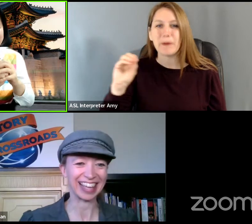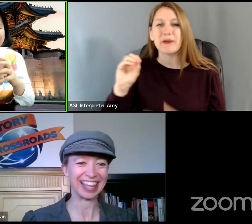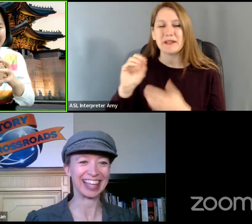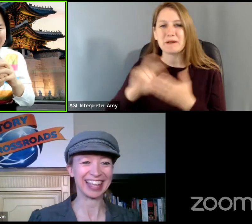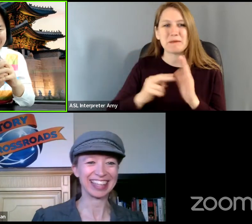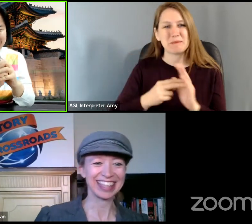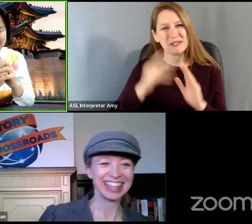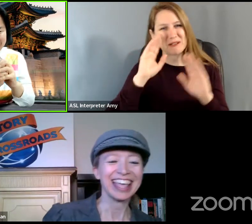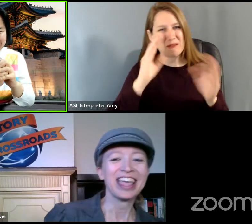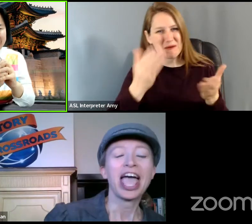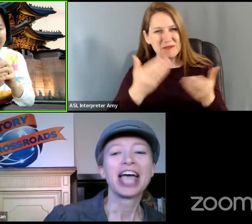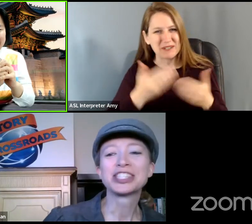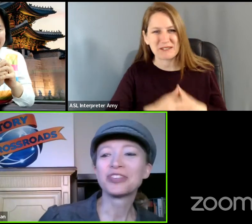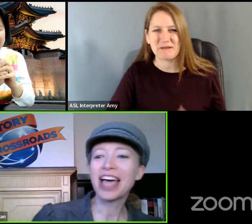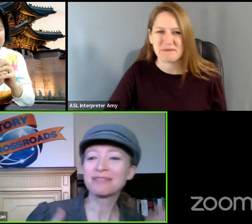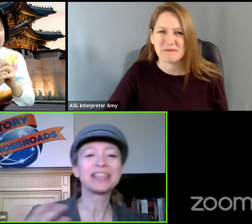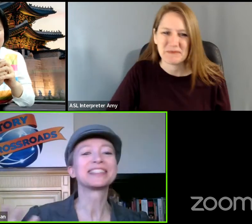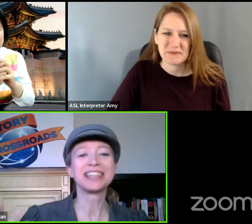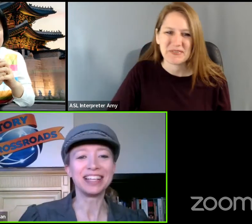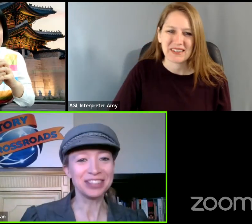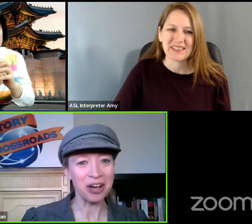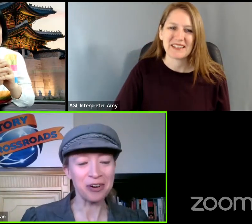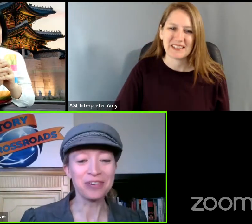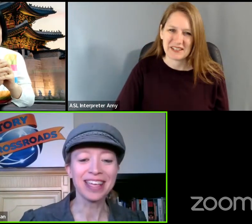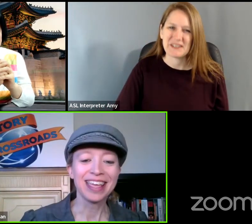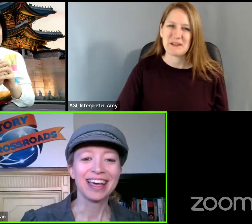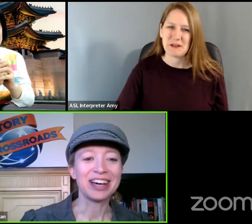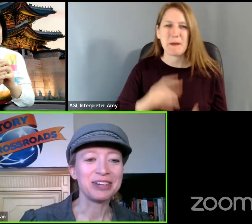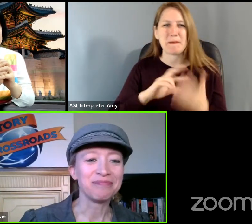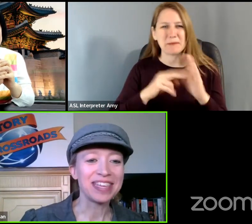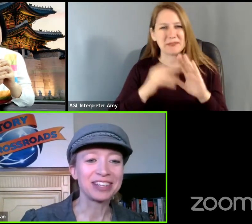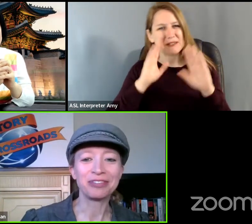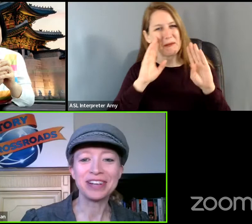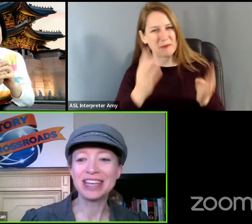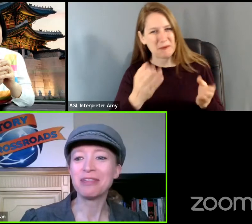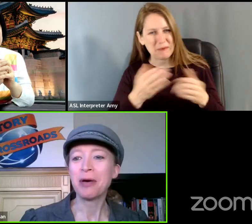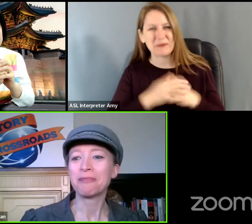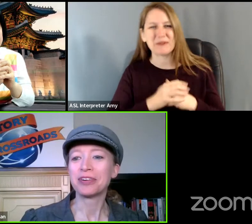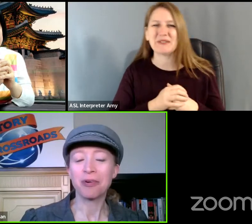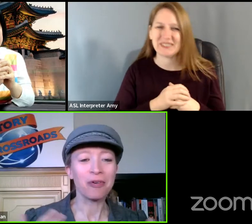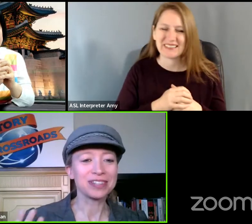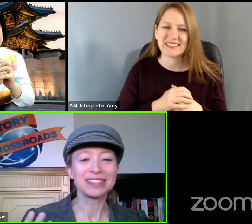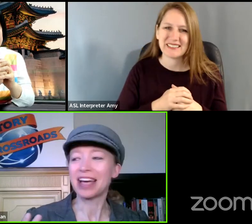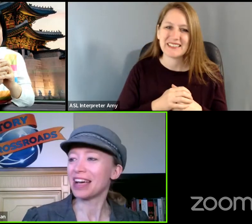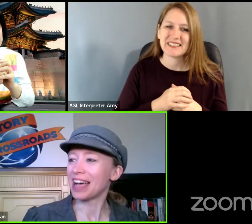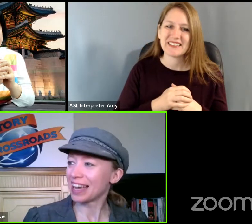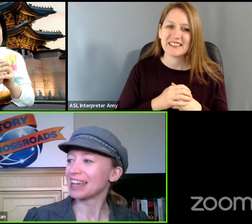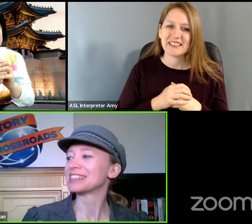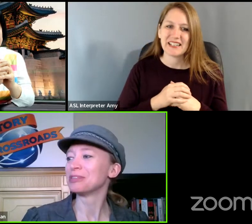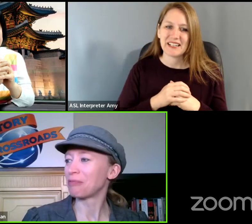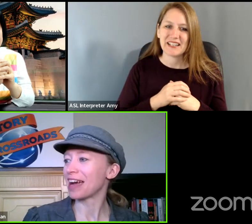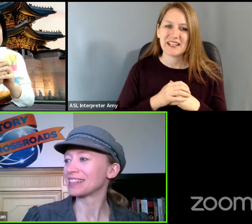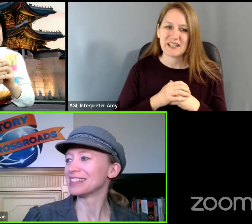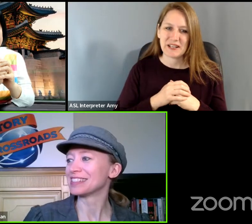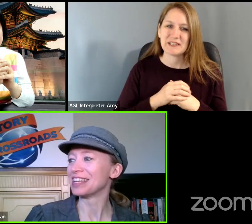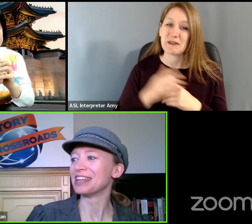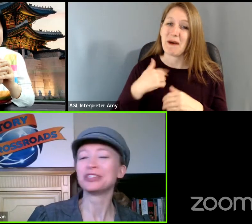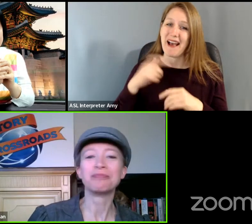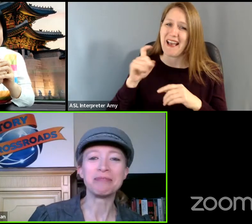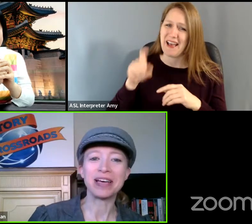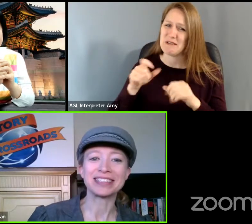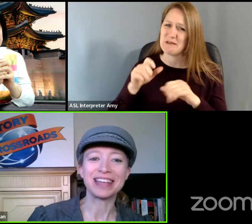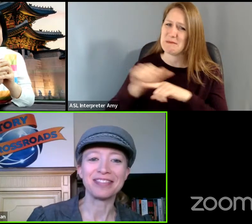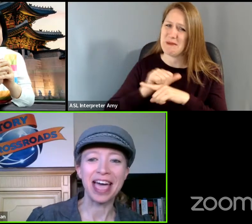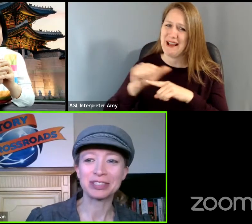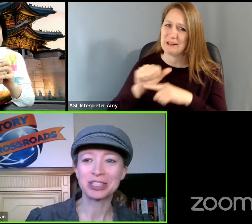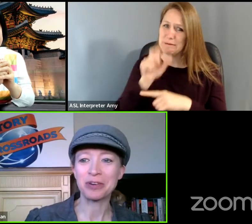Perfect. And so that means hello in Korean. But of course, I got to still practice and